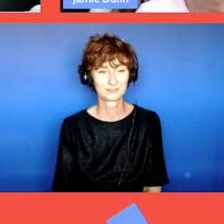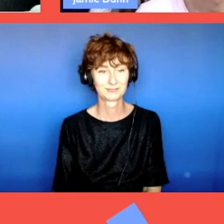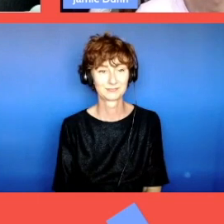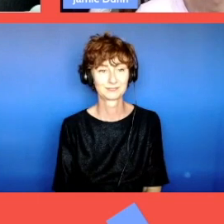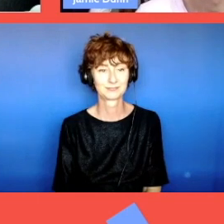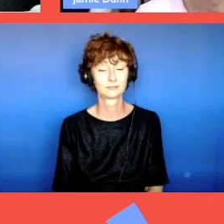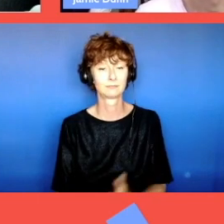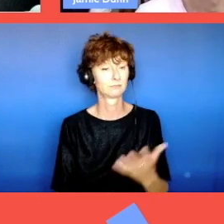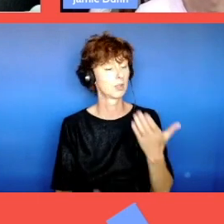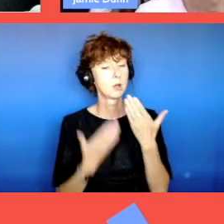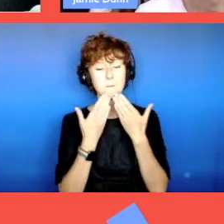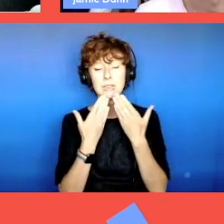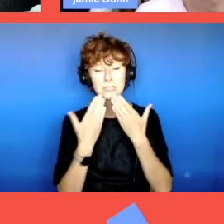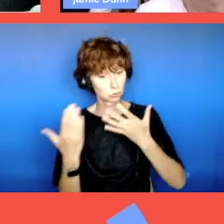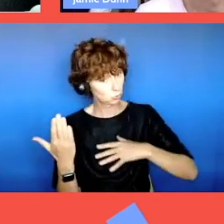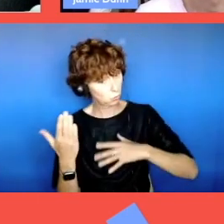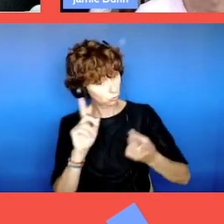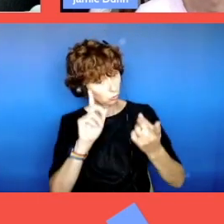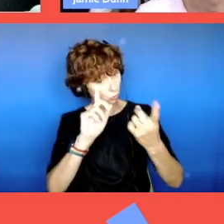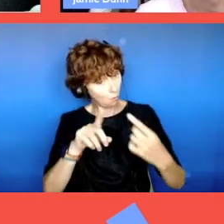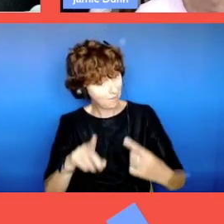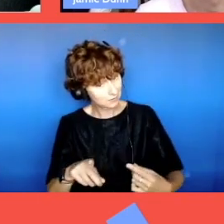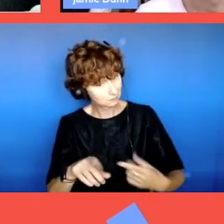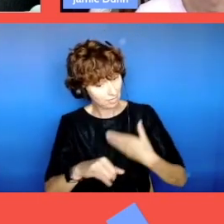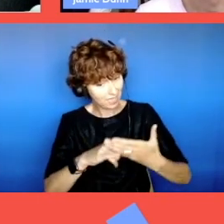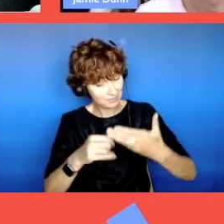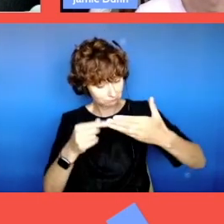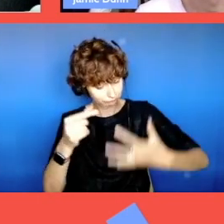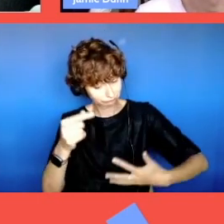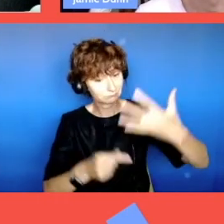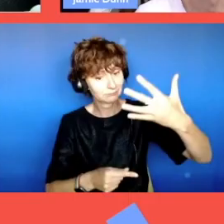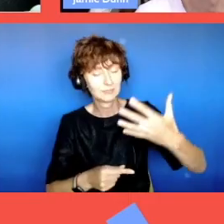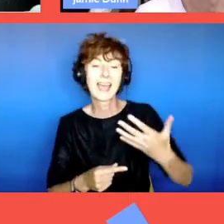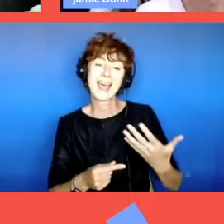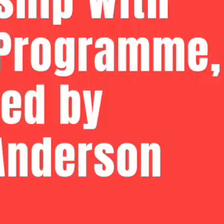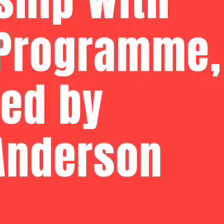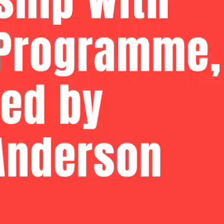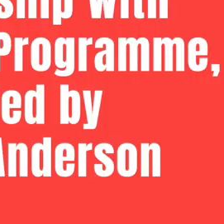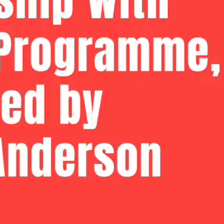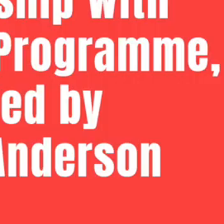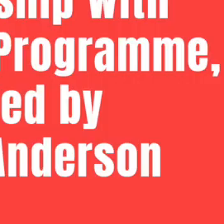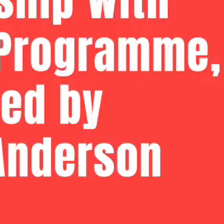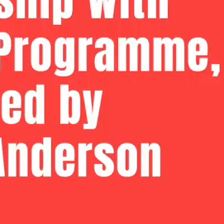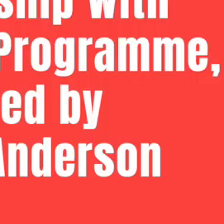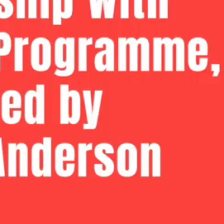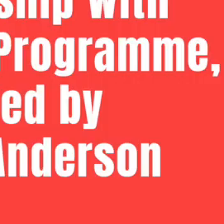Please feel free to leave questions in the comment section. And until next time, take care.